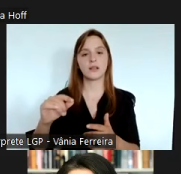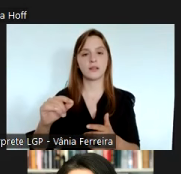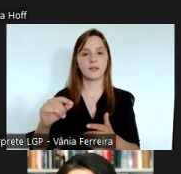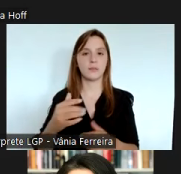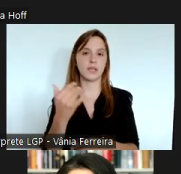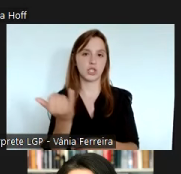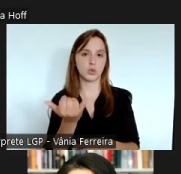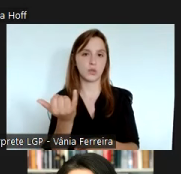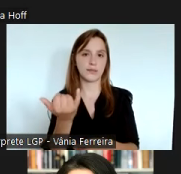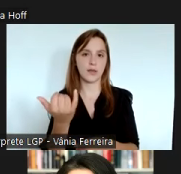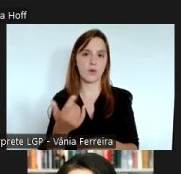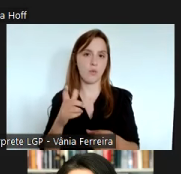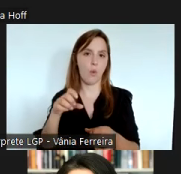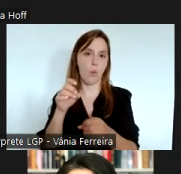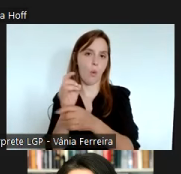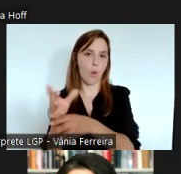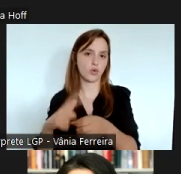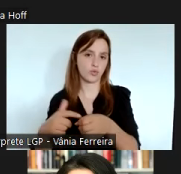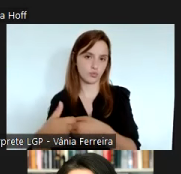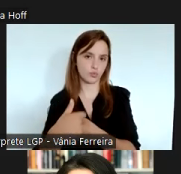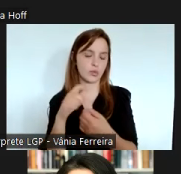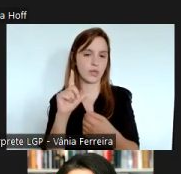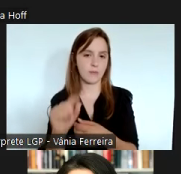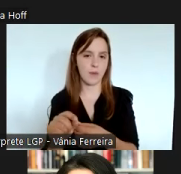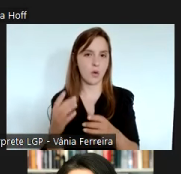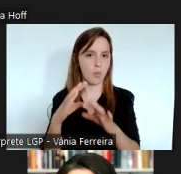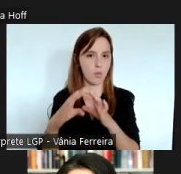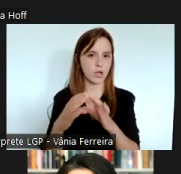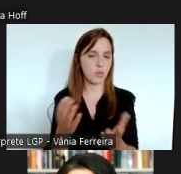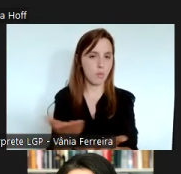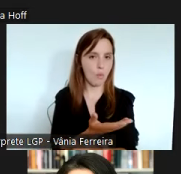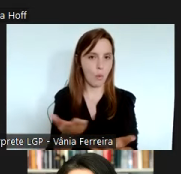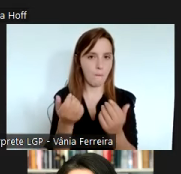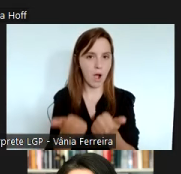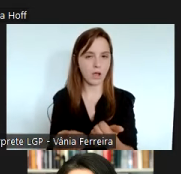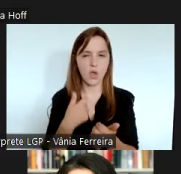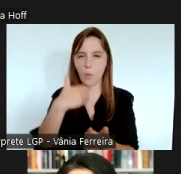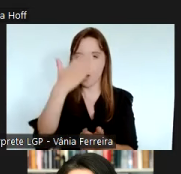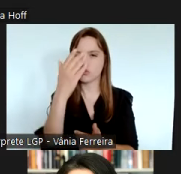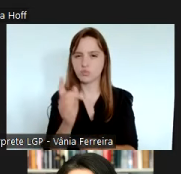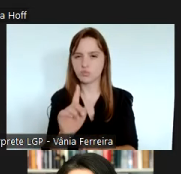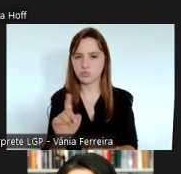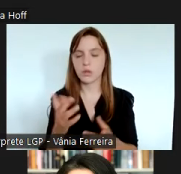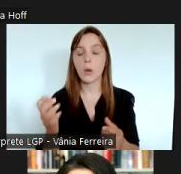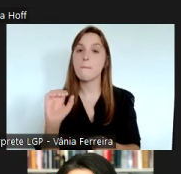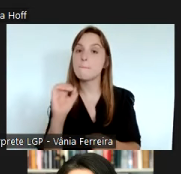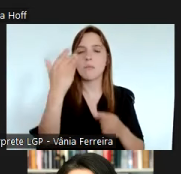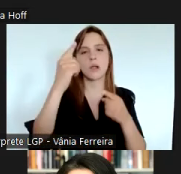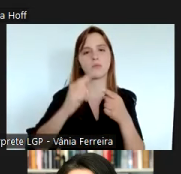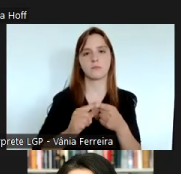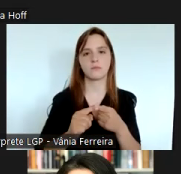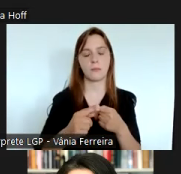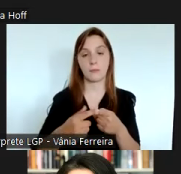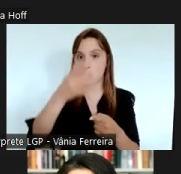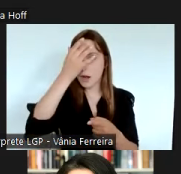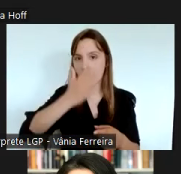institution. And I don't think it has. So, number one for me is to improve the